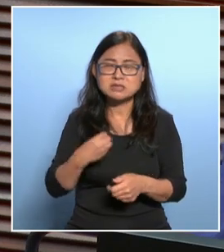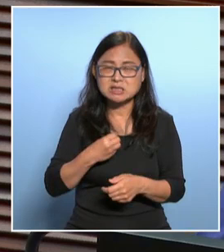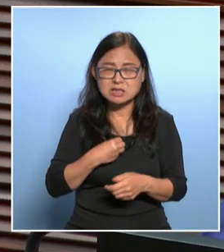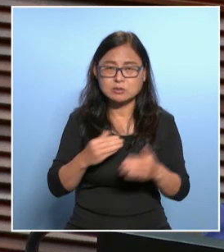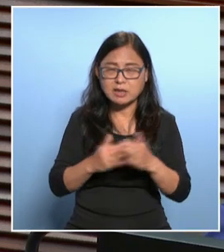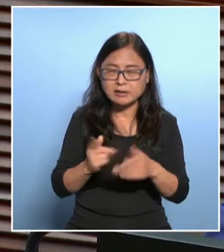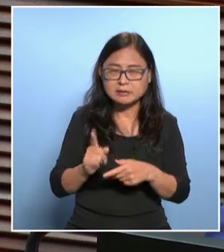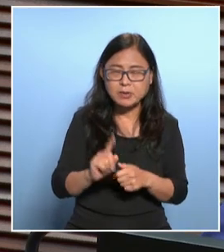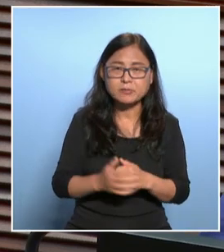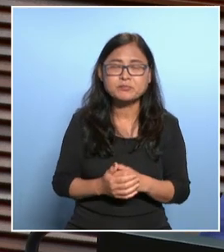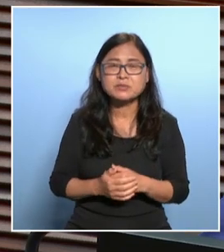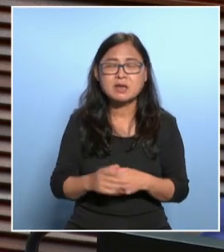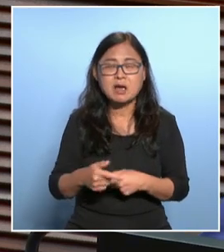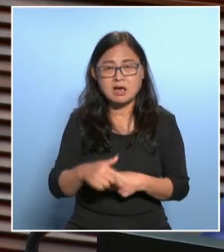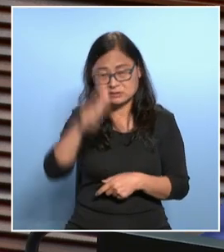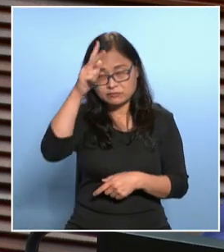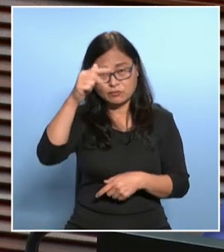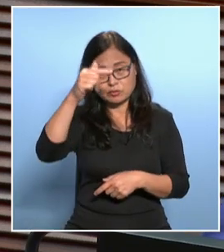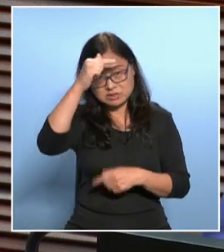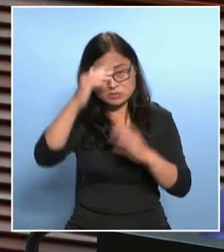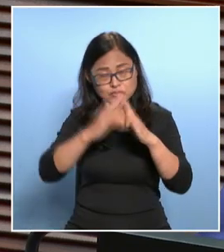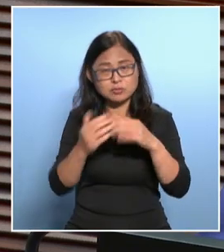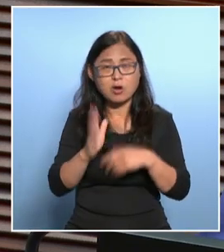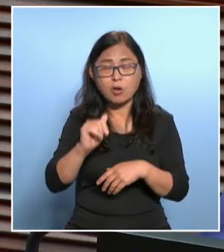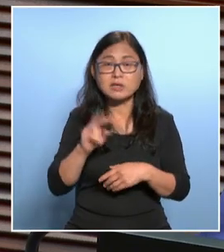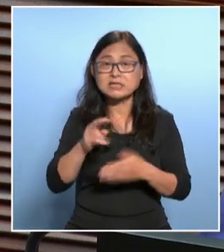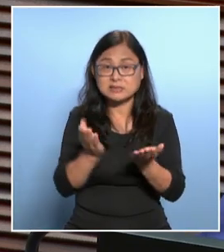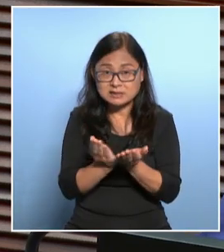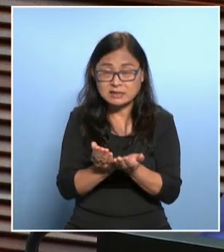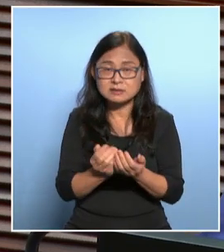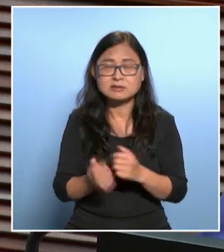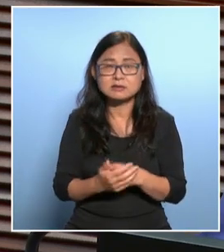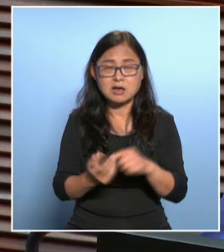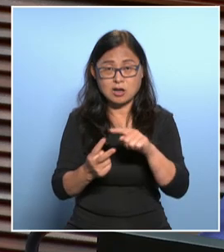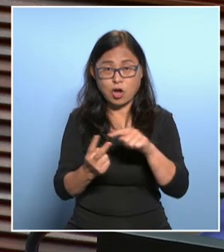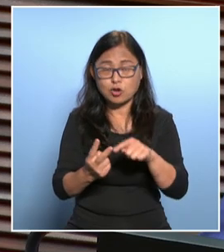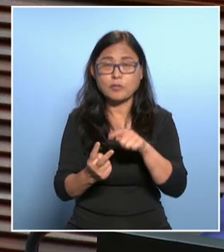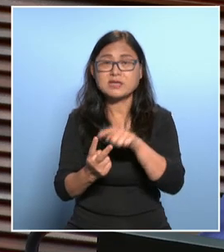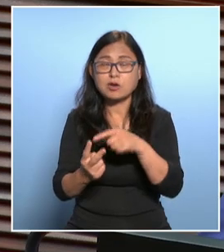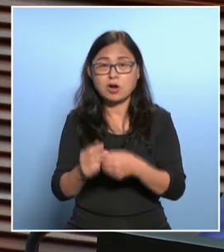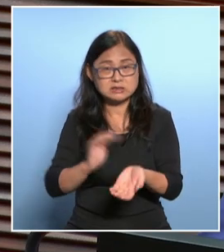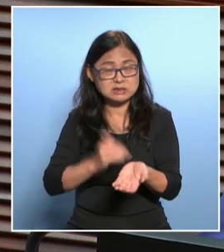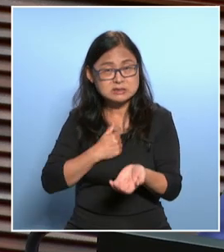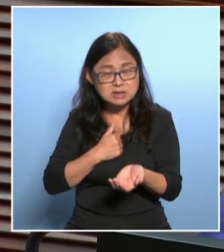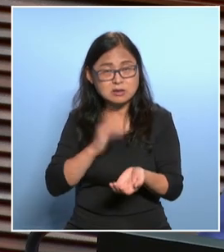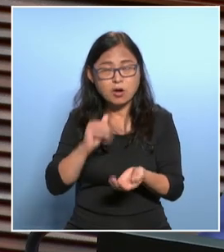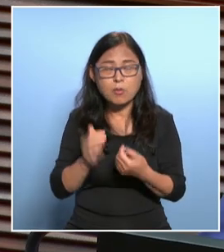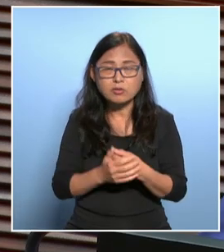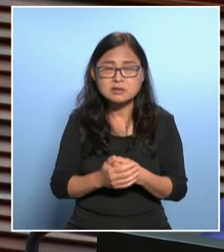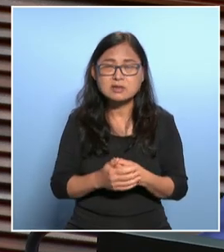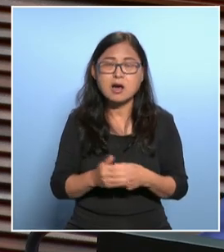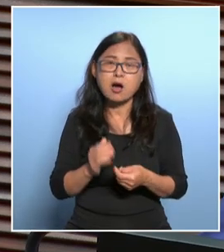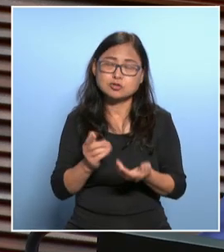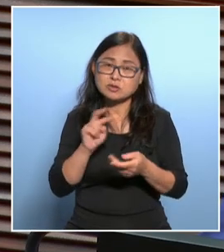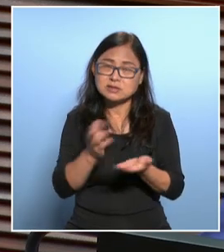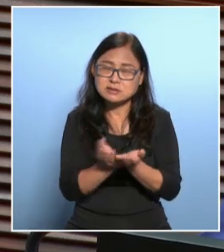AMD and the results of the AMD. So I wonder if doctors from the HA will undertake this task. I think we all know that